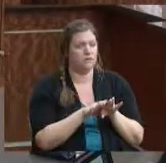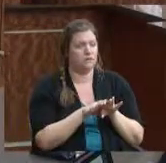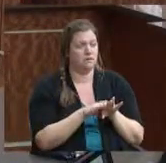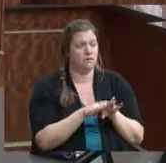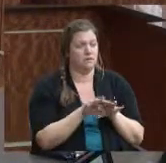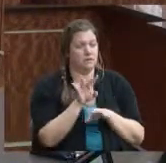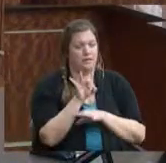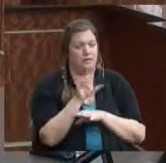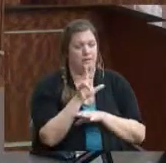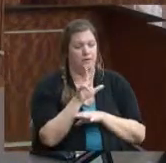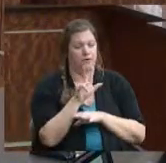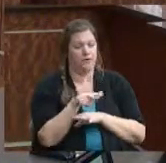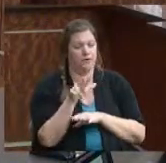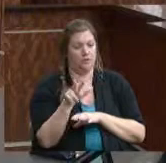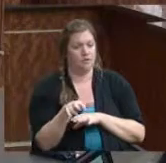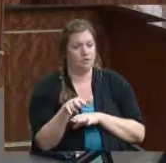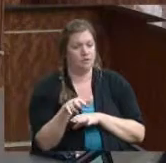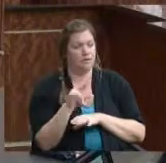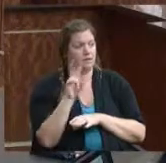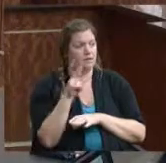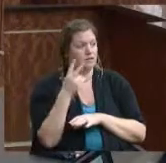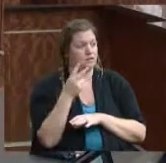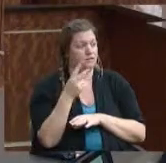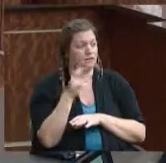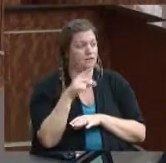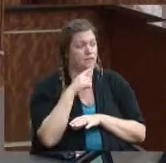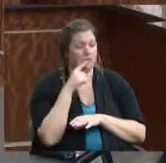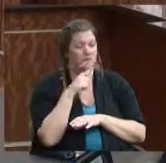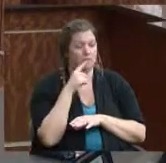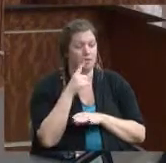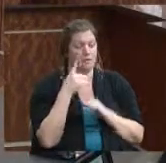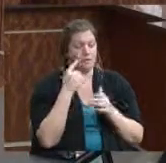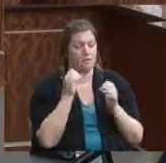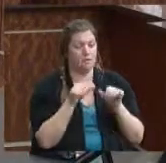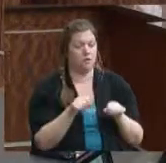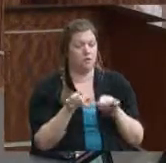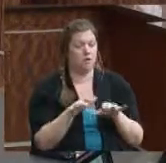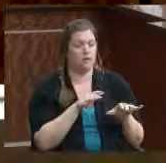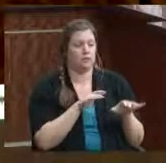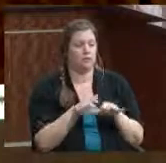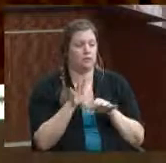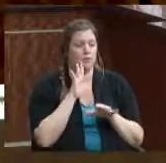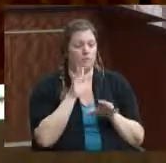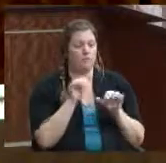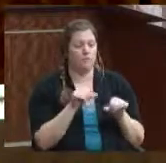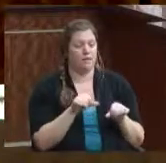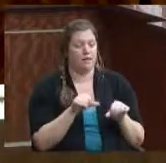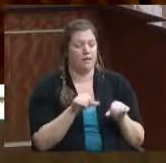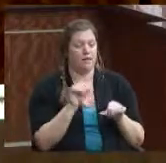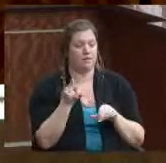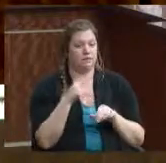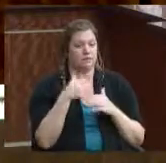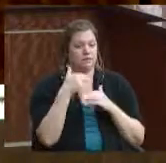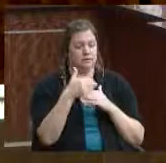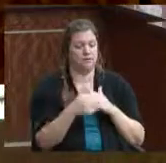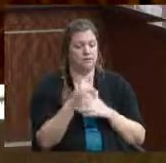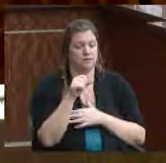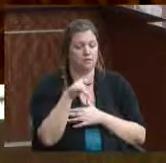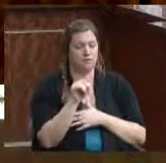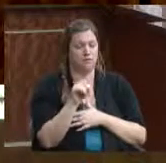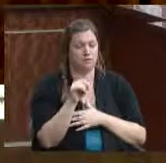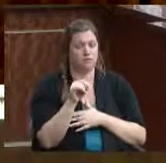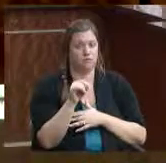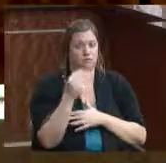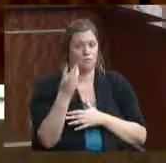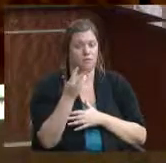hearing at 8:33. Second public hearing with possible action will be held at the next Mayor and City Council meeting